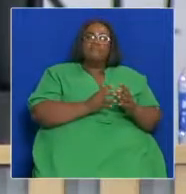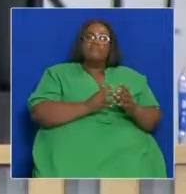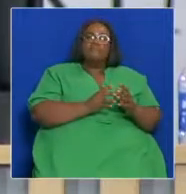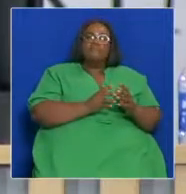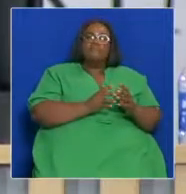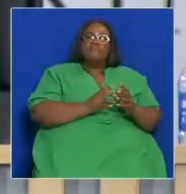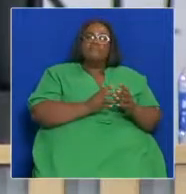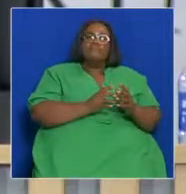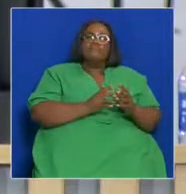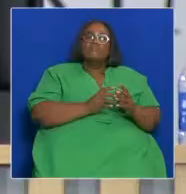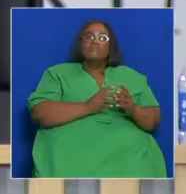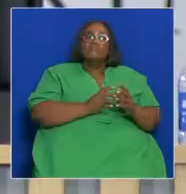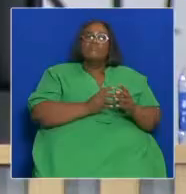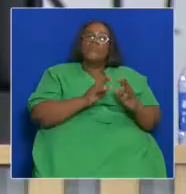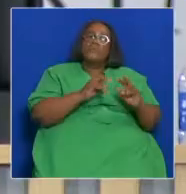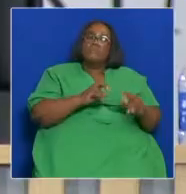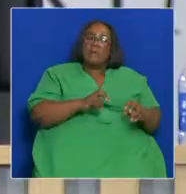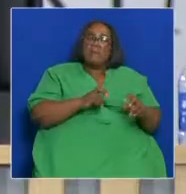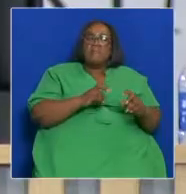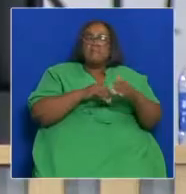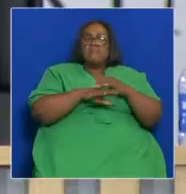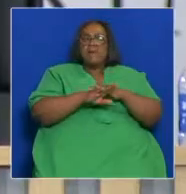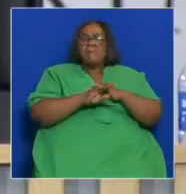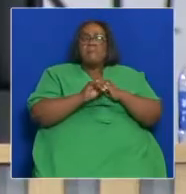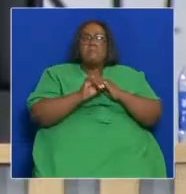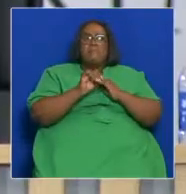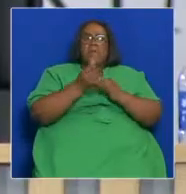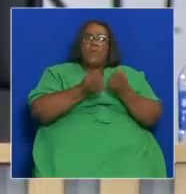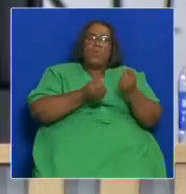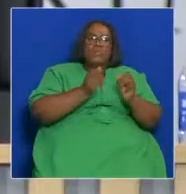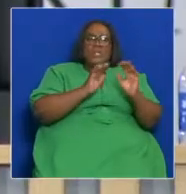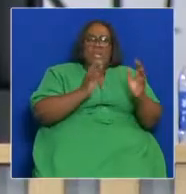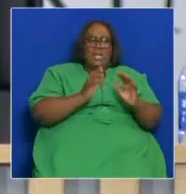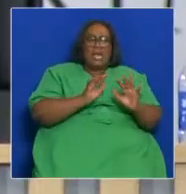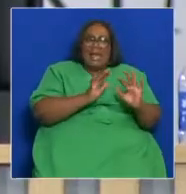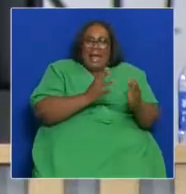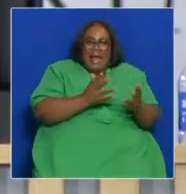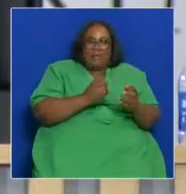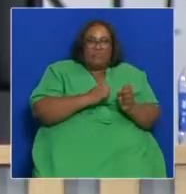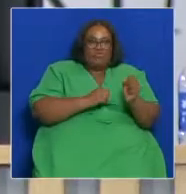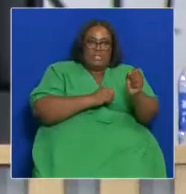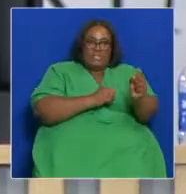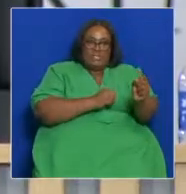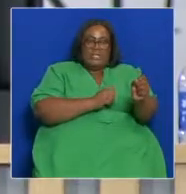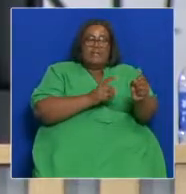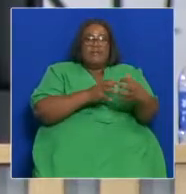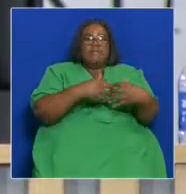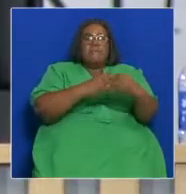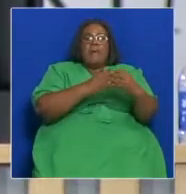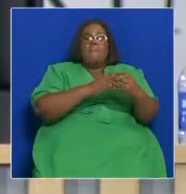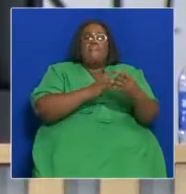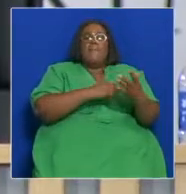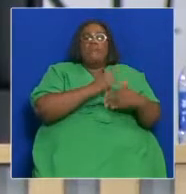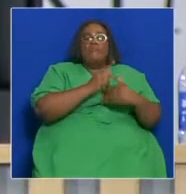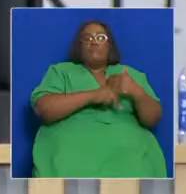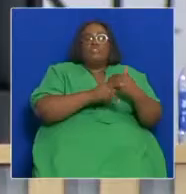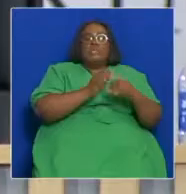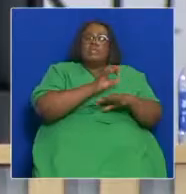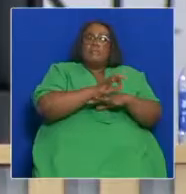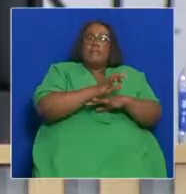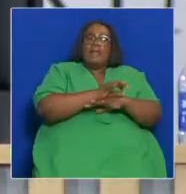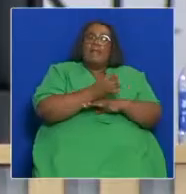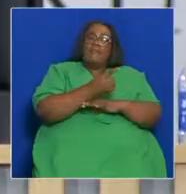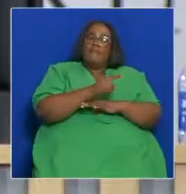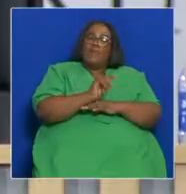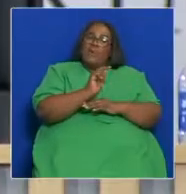investigation and prosecution strategy, and they will then develop a project plan for that investigation. Then